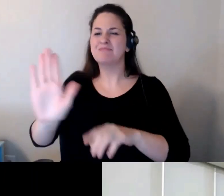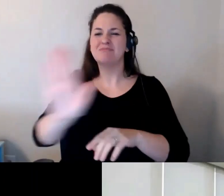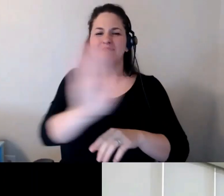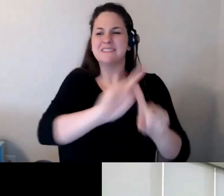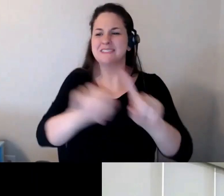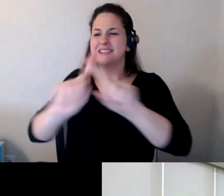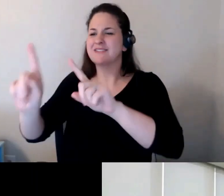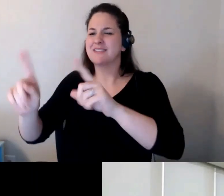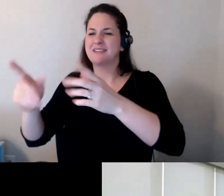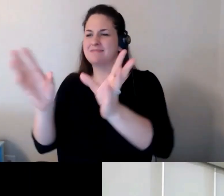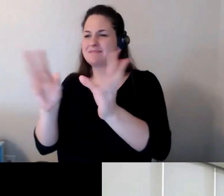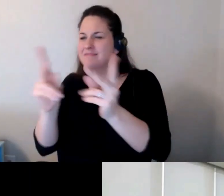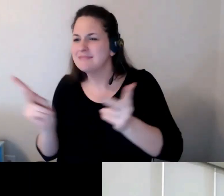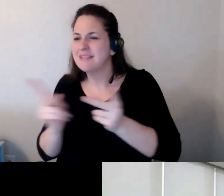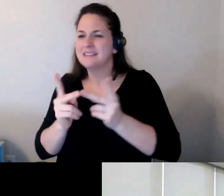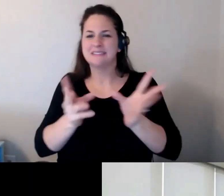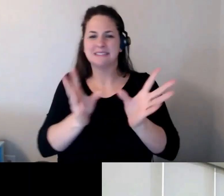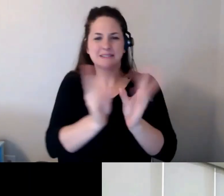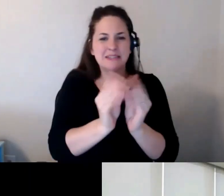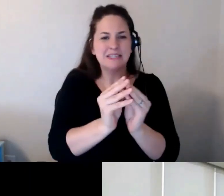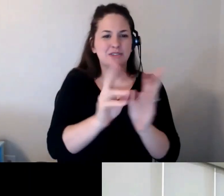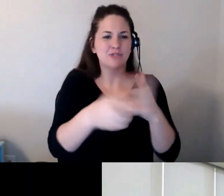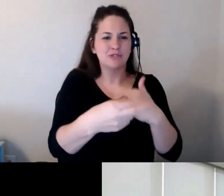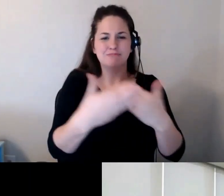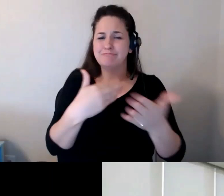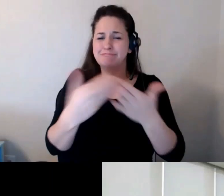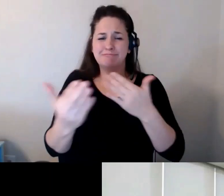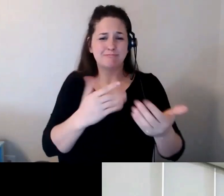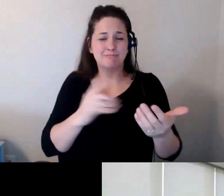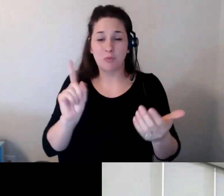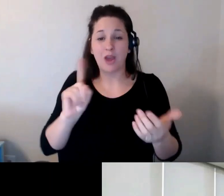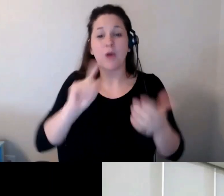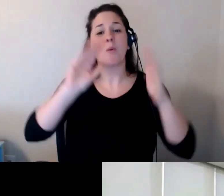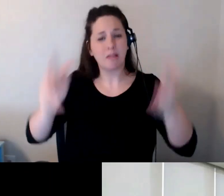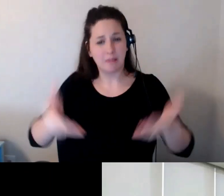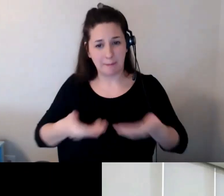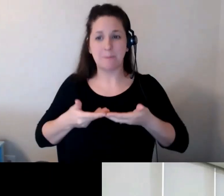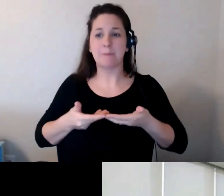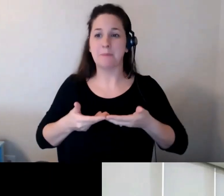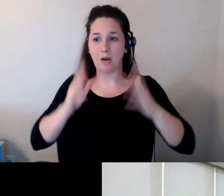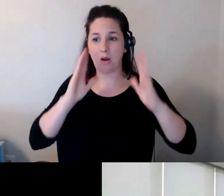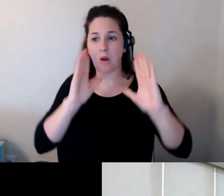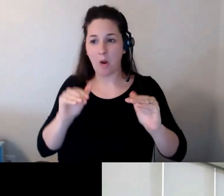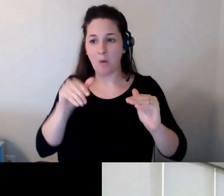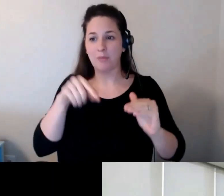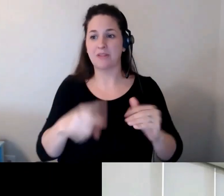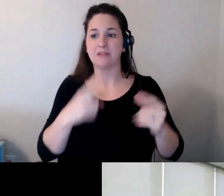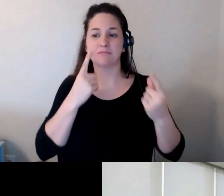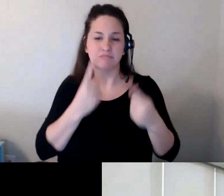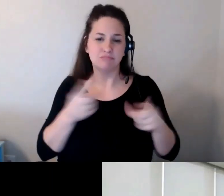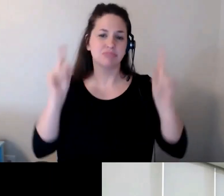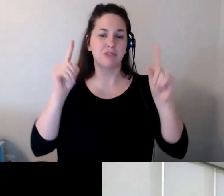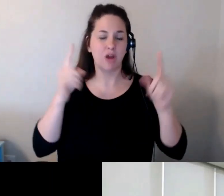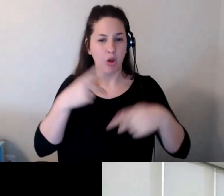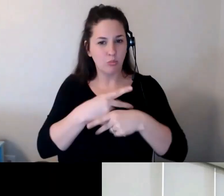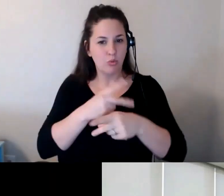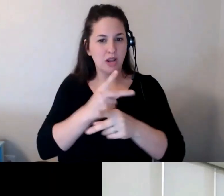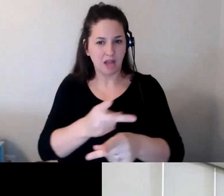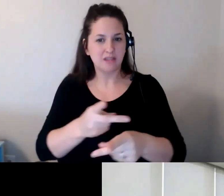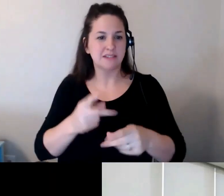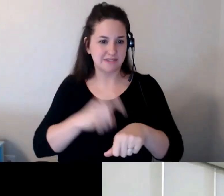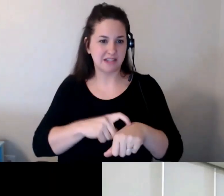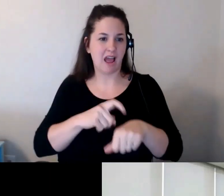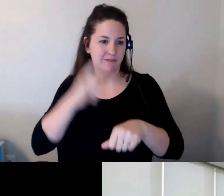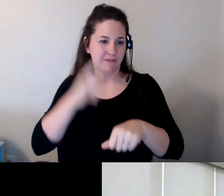are, we welcome you, and we hope this is a productive time for the work that you will